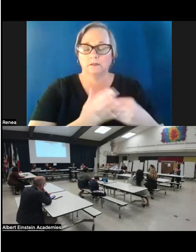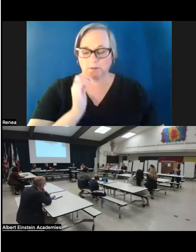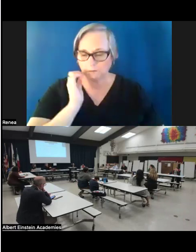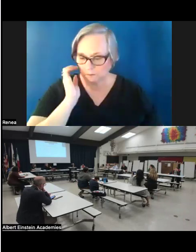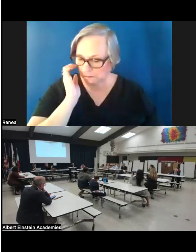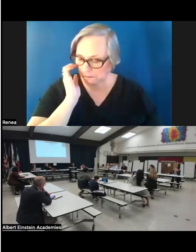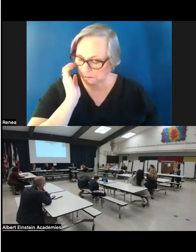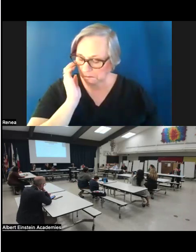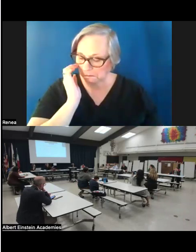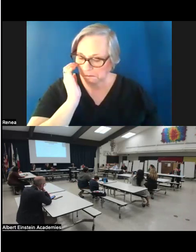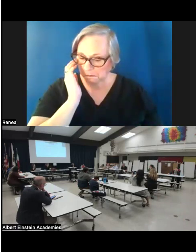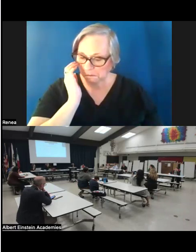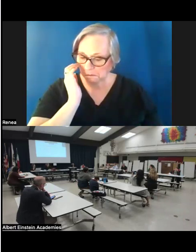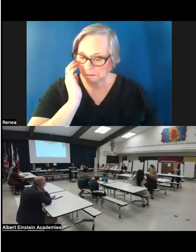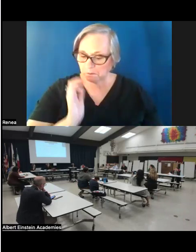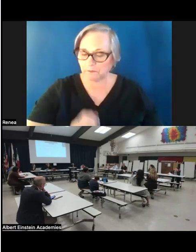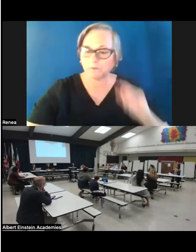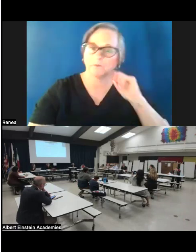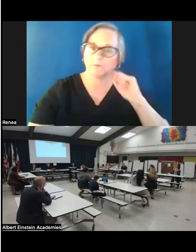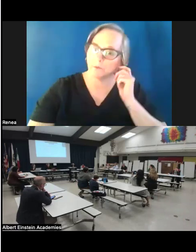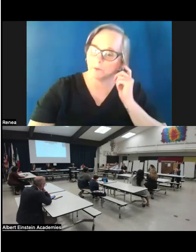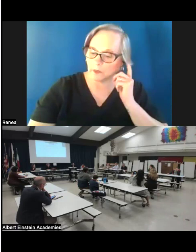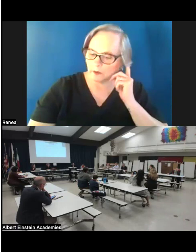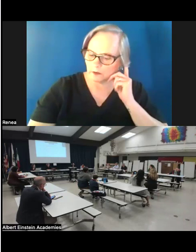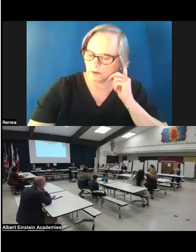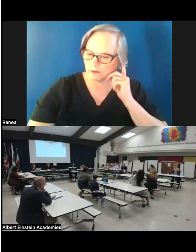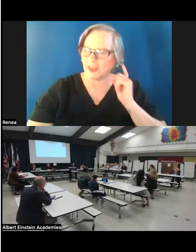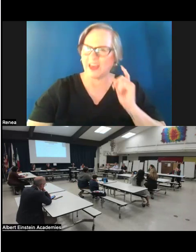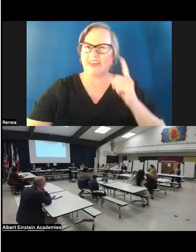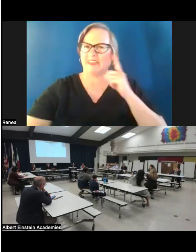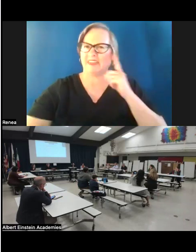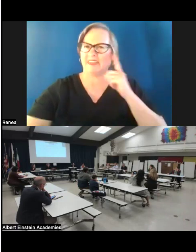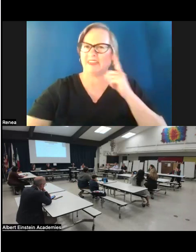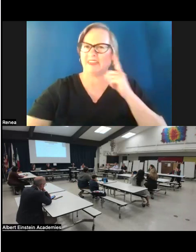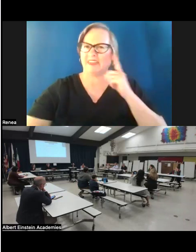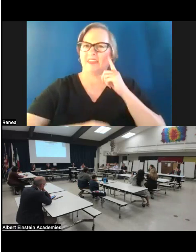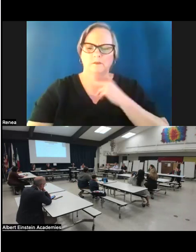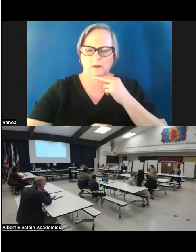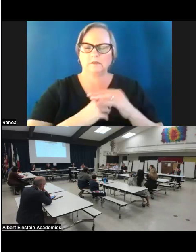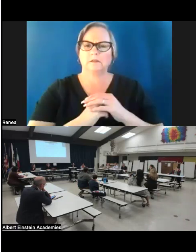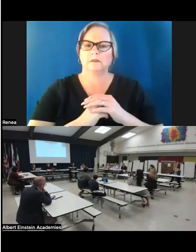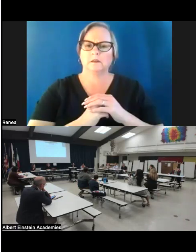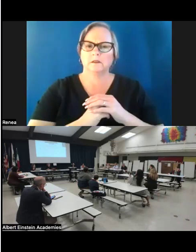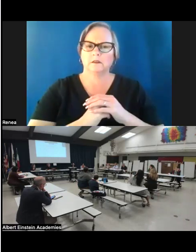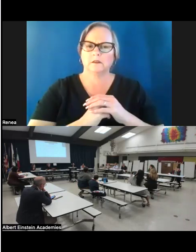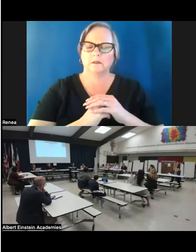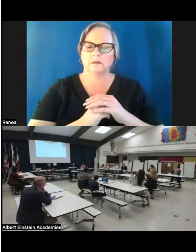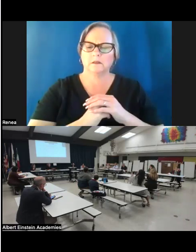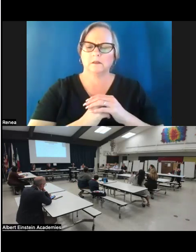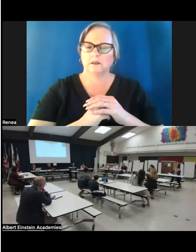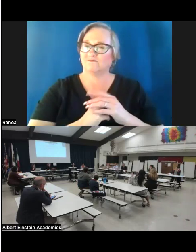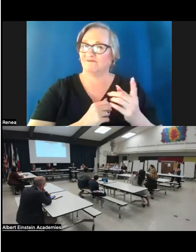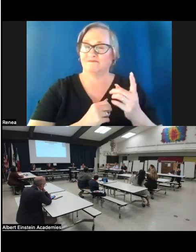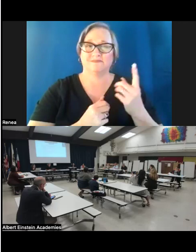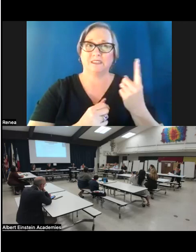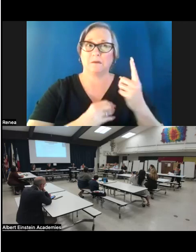That would be that street level data that Dr. Singleton on the board talks about and is one of her passions. And so